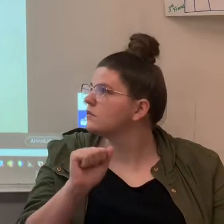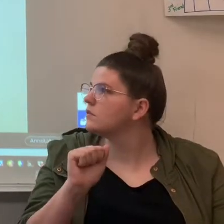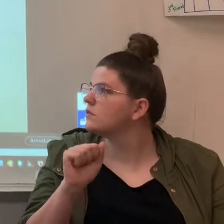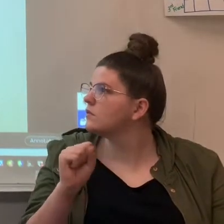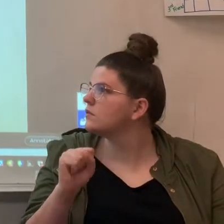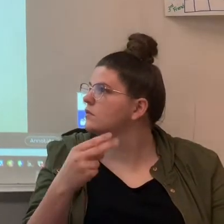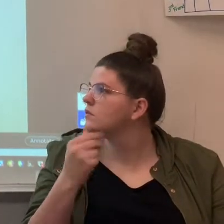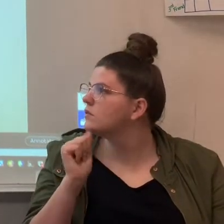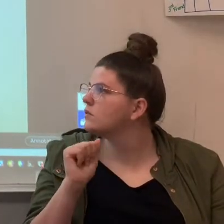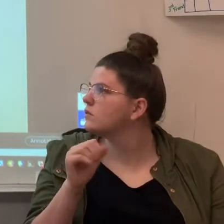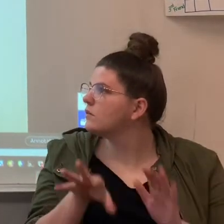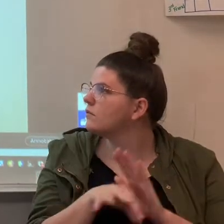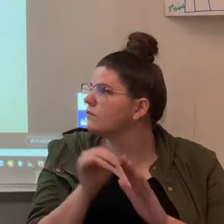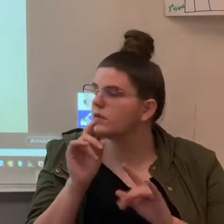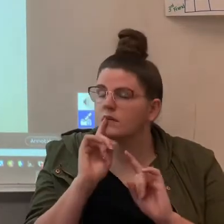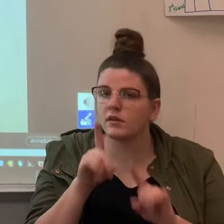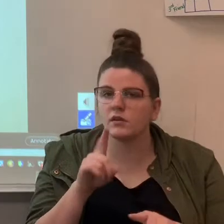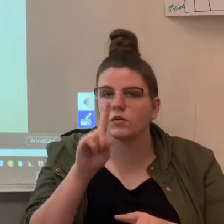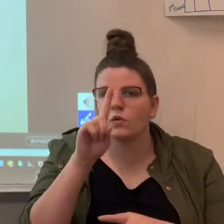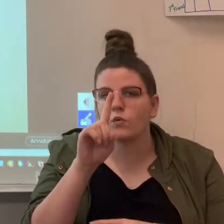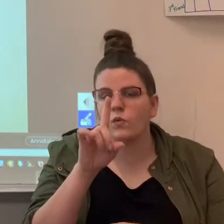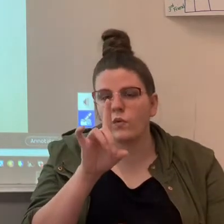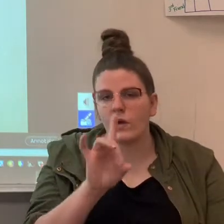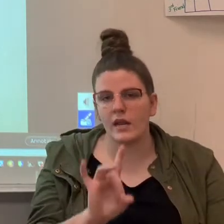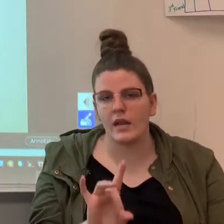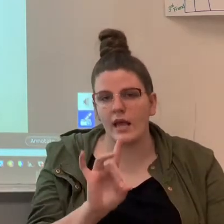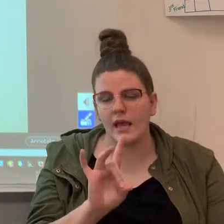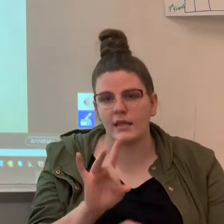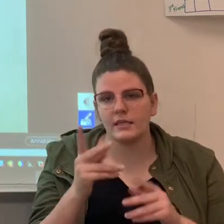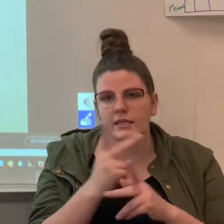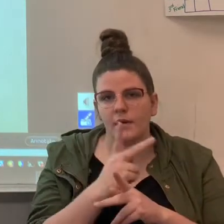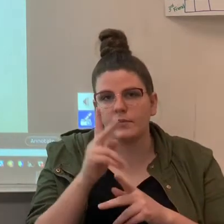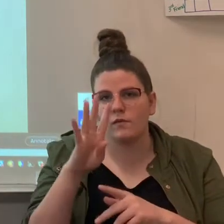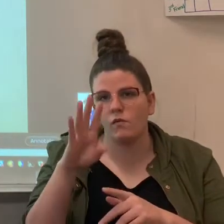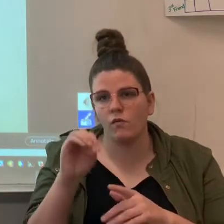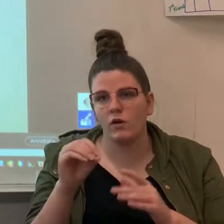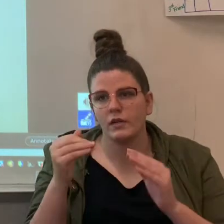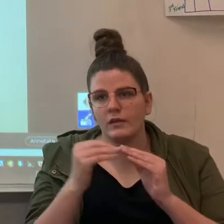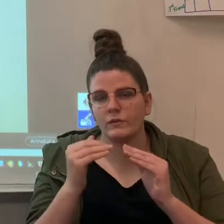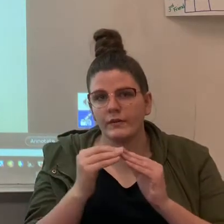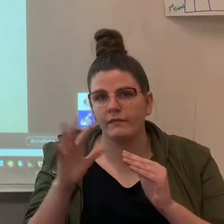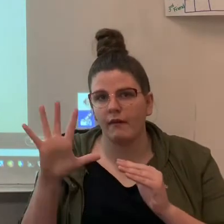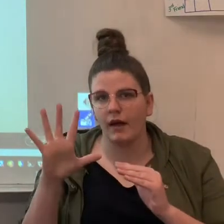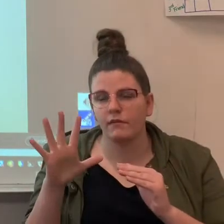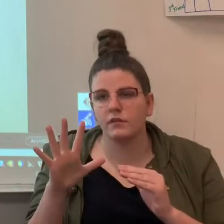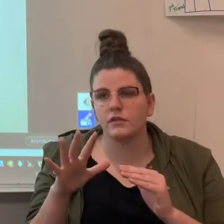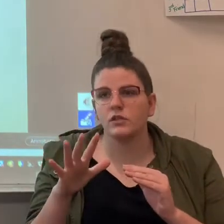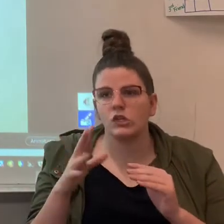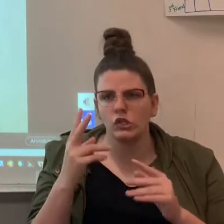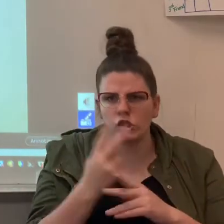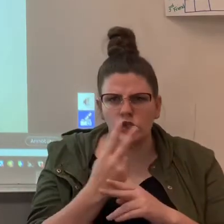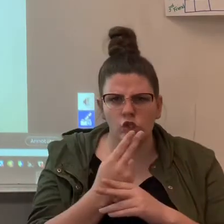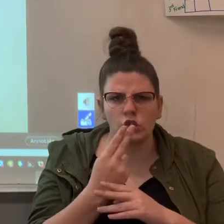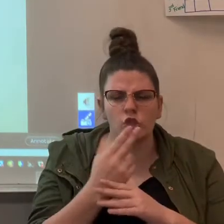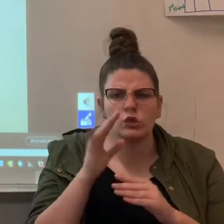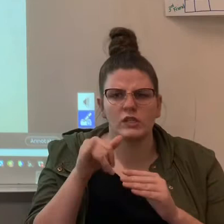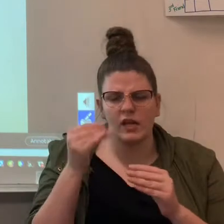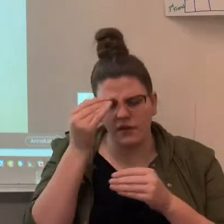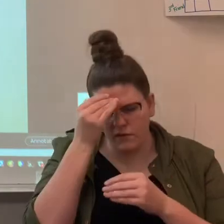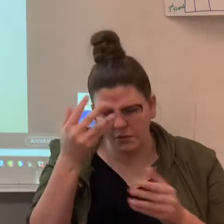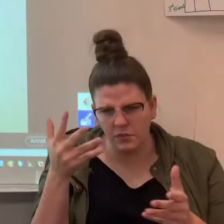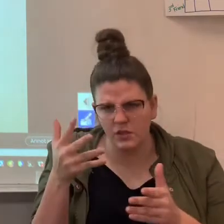of 1/8 times 40 to be 5. Use that information to find the product of 7/8 times